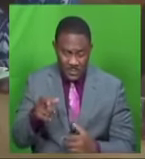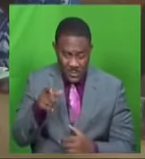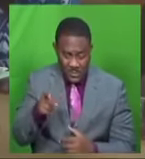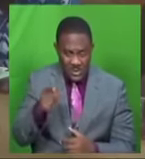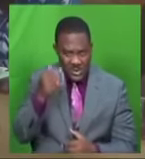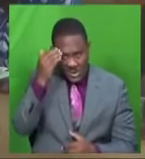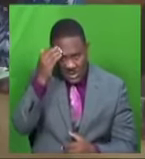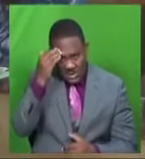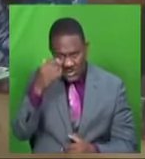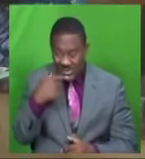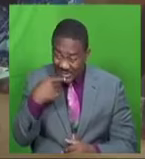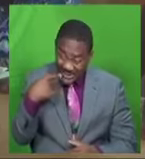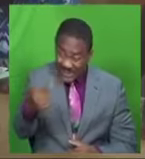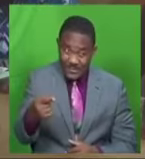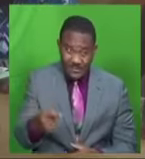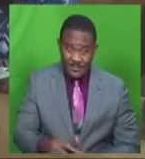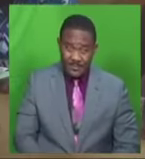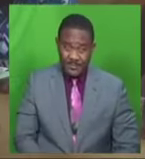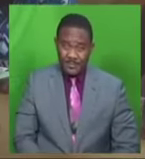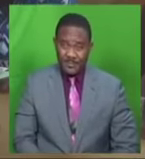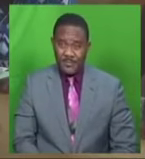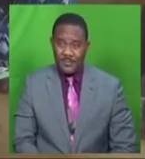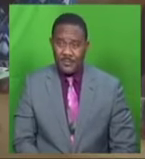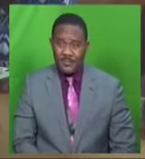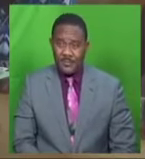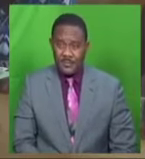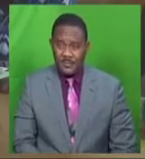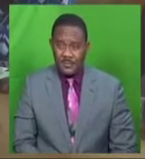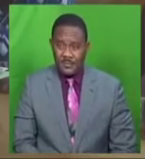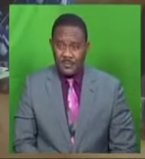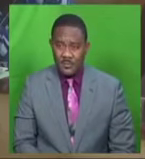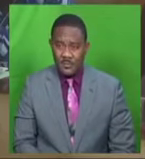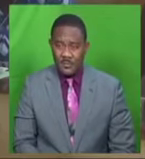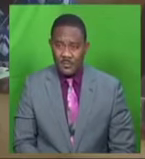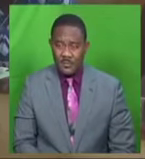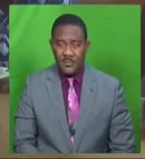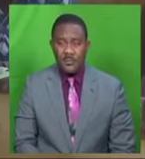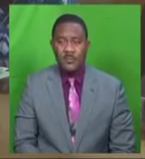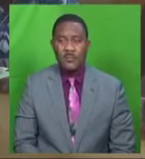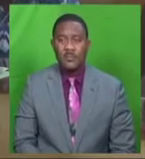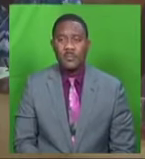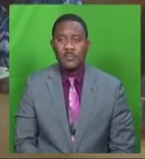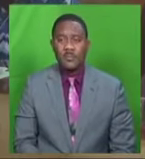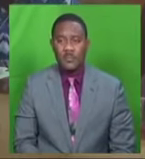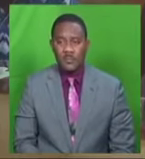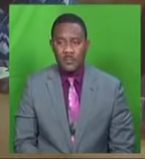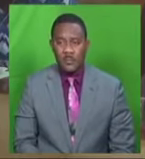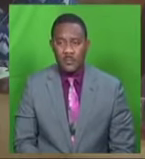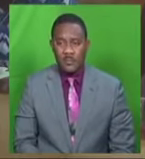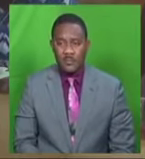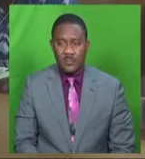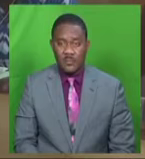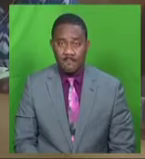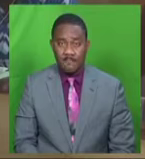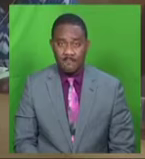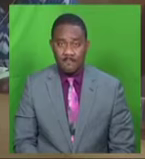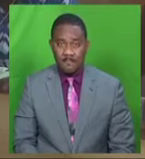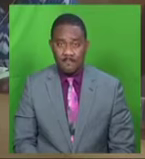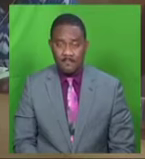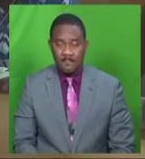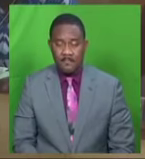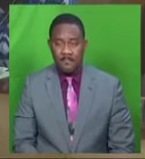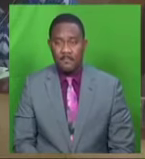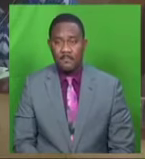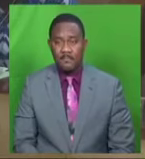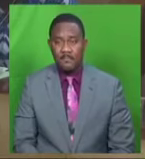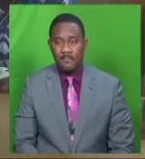is why I'm telling you. We are suffering. If you are not aware, if you are aware, we are suffering. Mr. Speaker, the challenges in